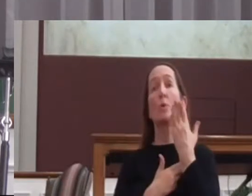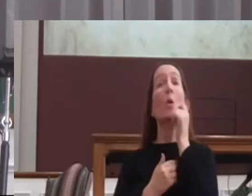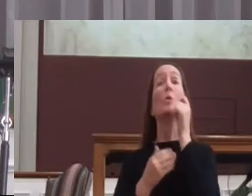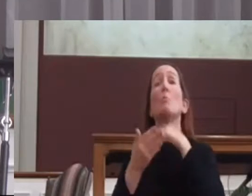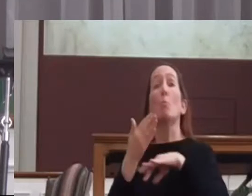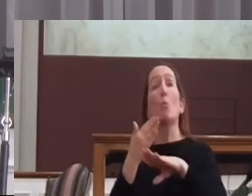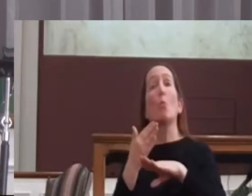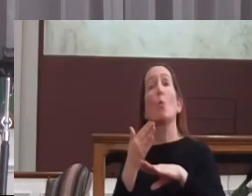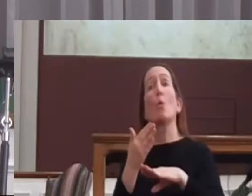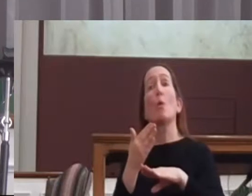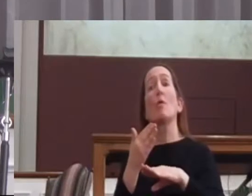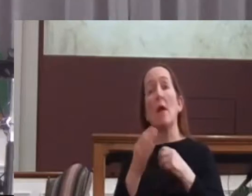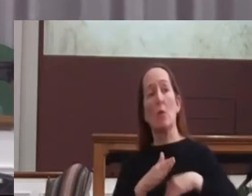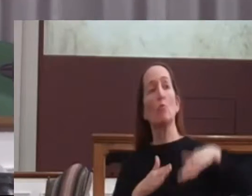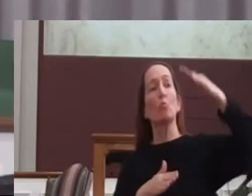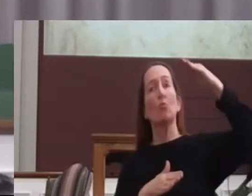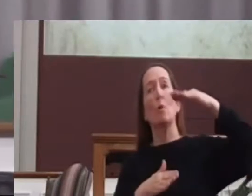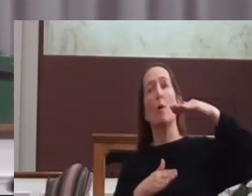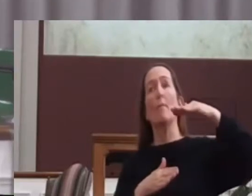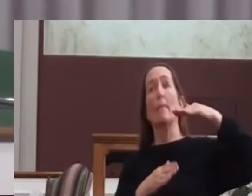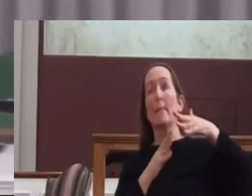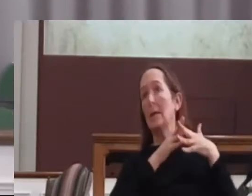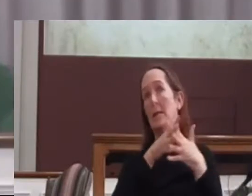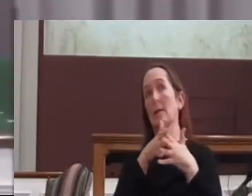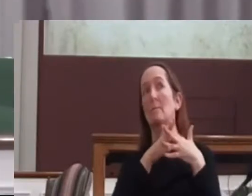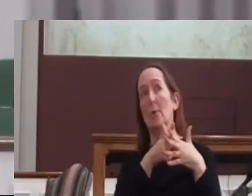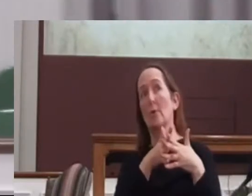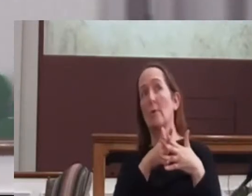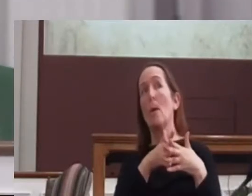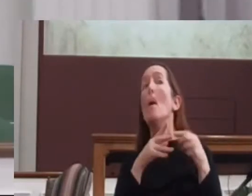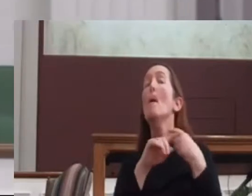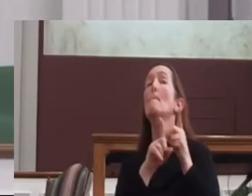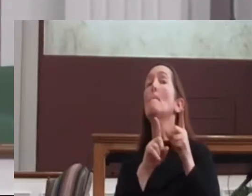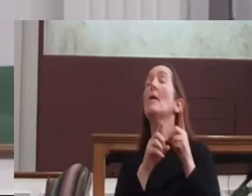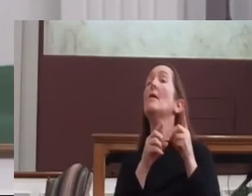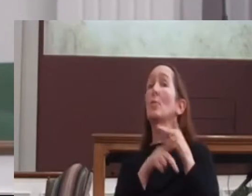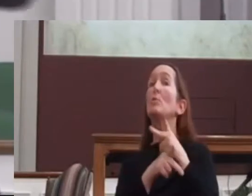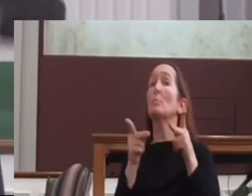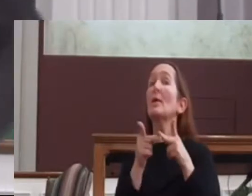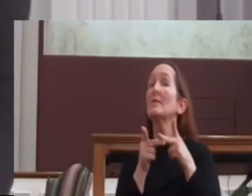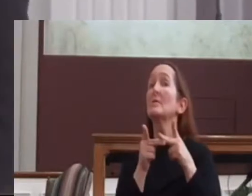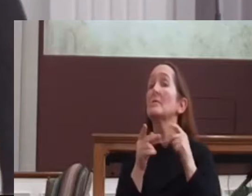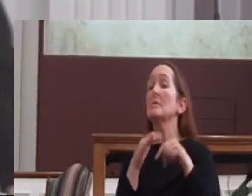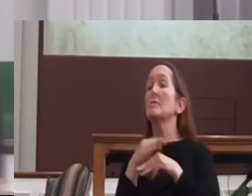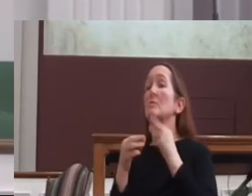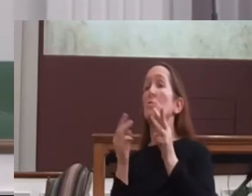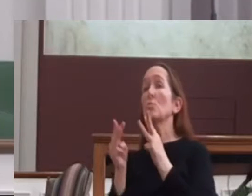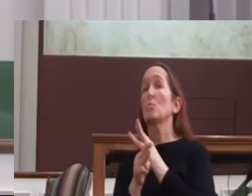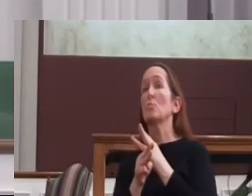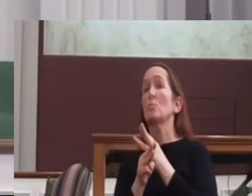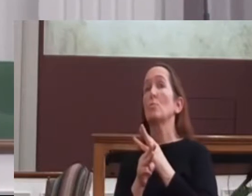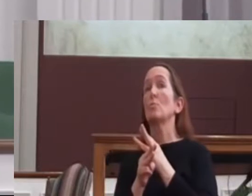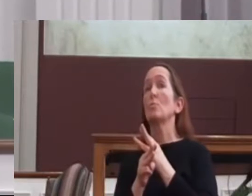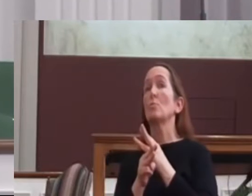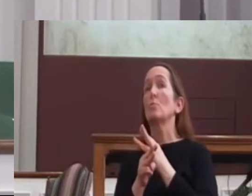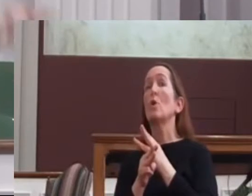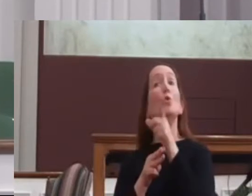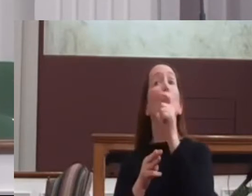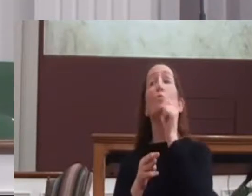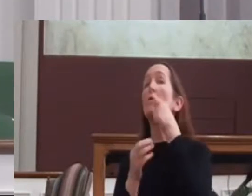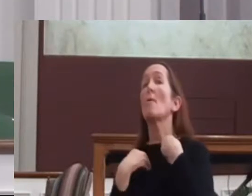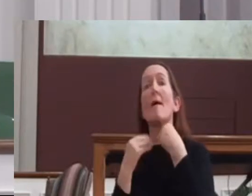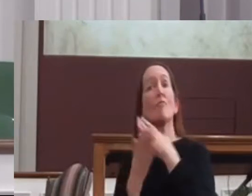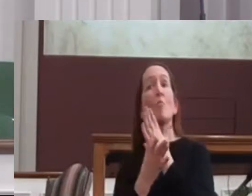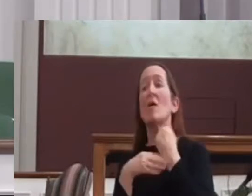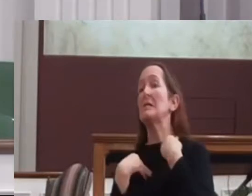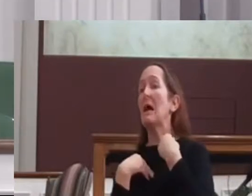I don't know if there's anybody here this morning that was not born and raised in the United States of America. But there are